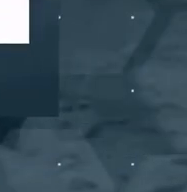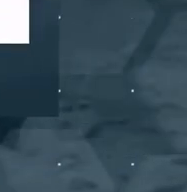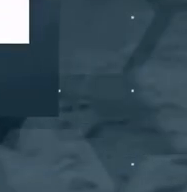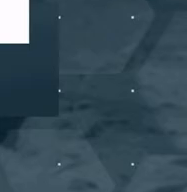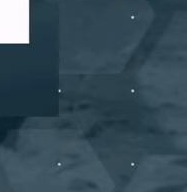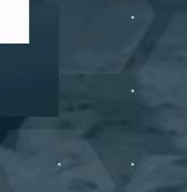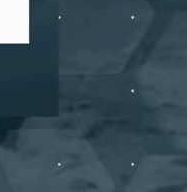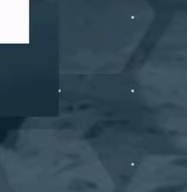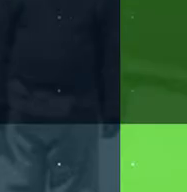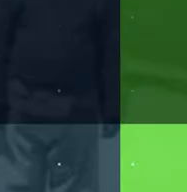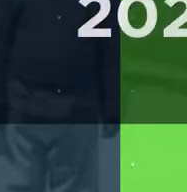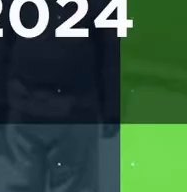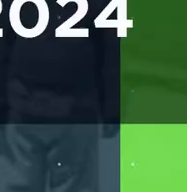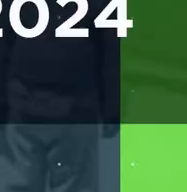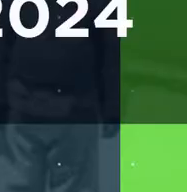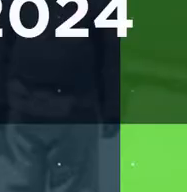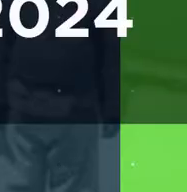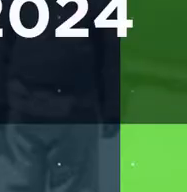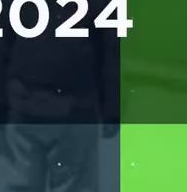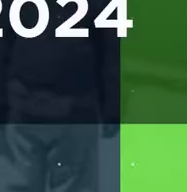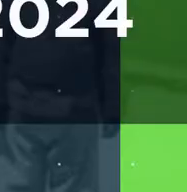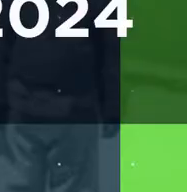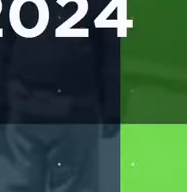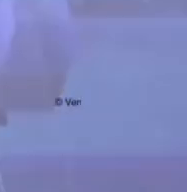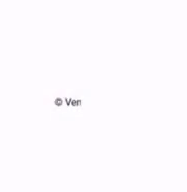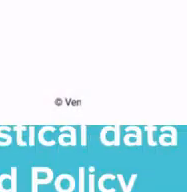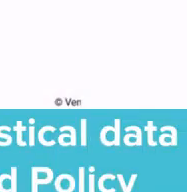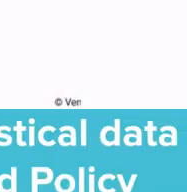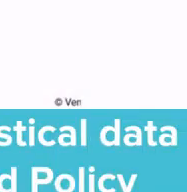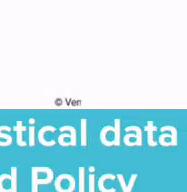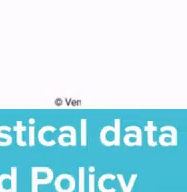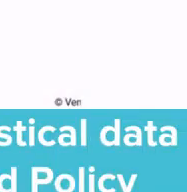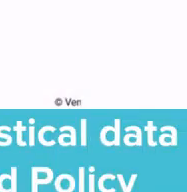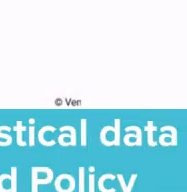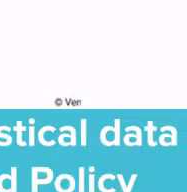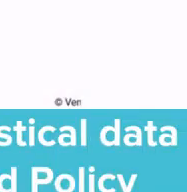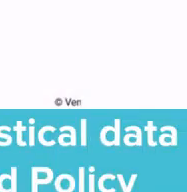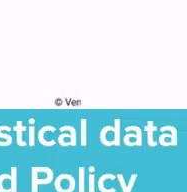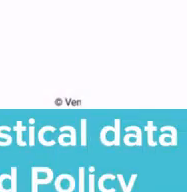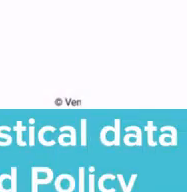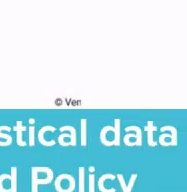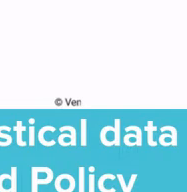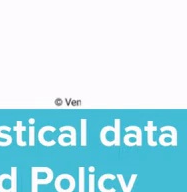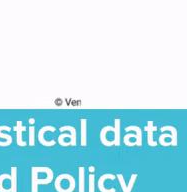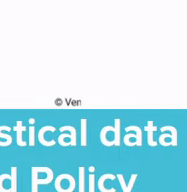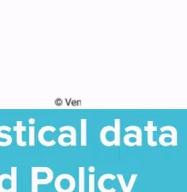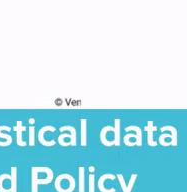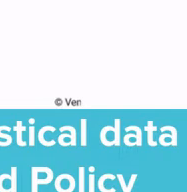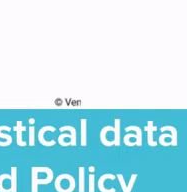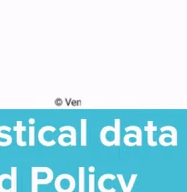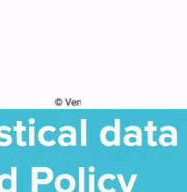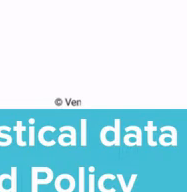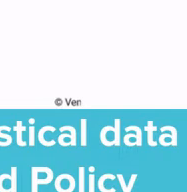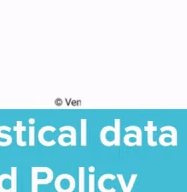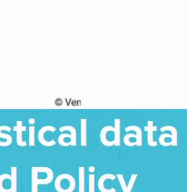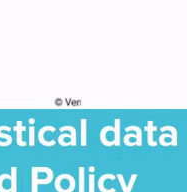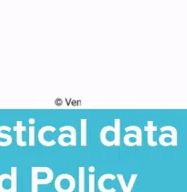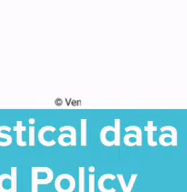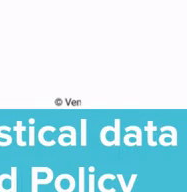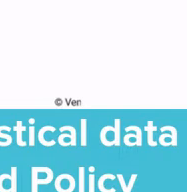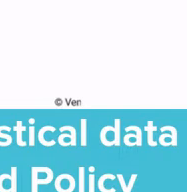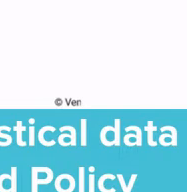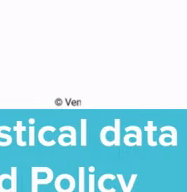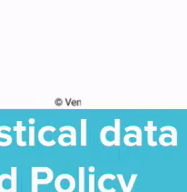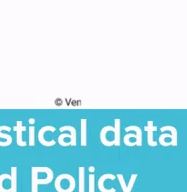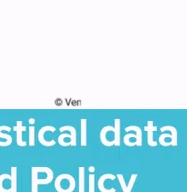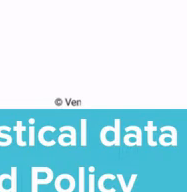Population and Housing Census on the 10th of May 2024. The census will be a 10-day exercise to obtain statistical data